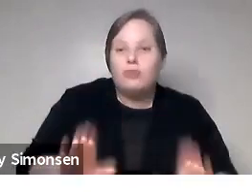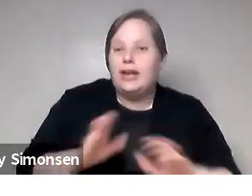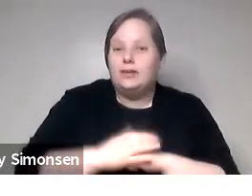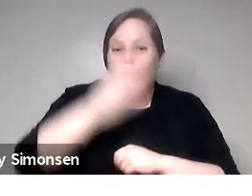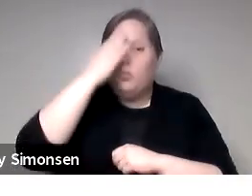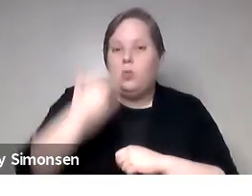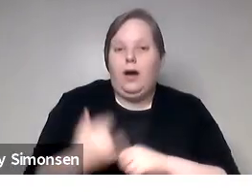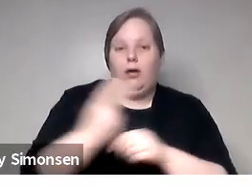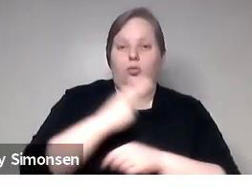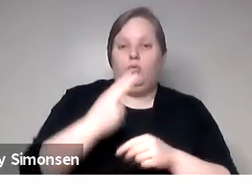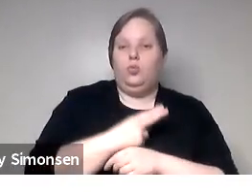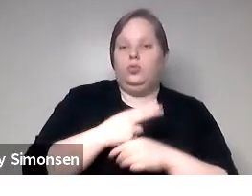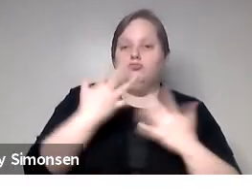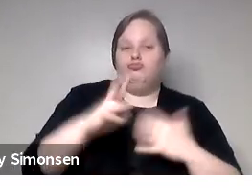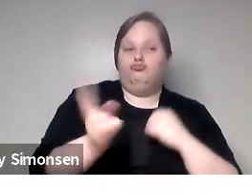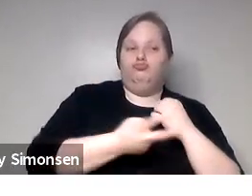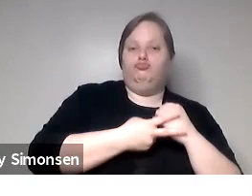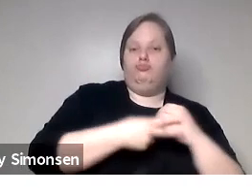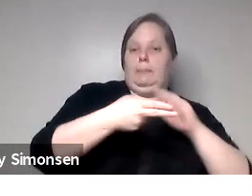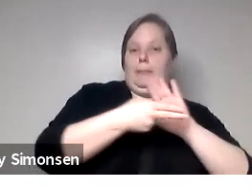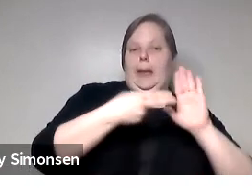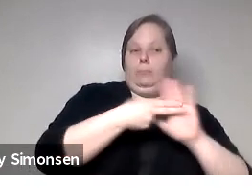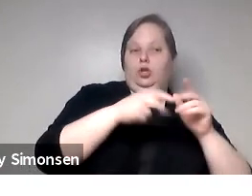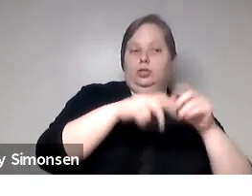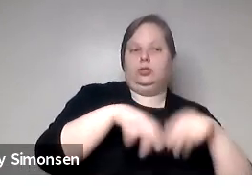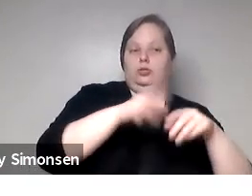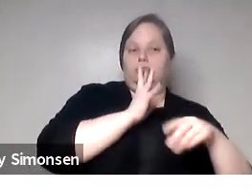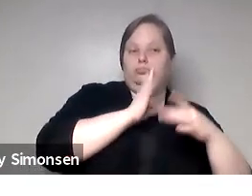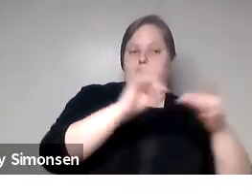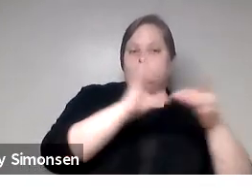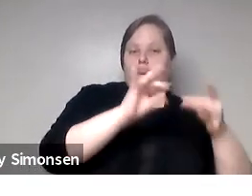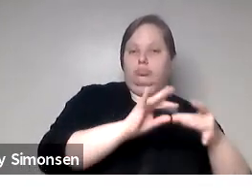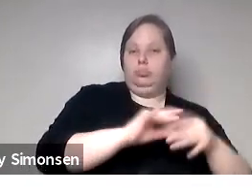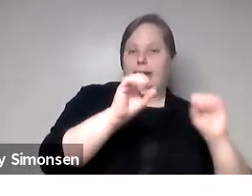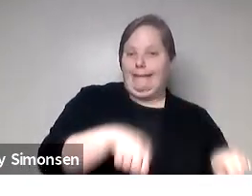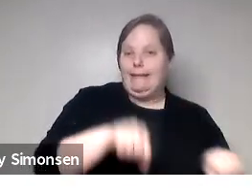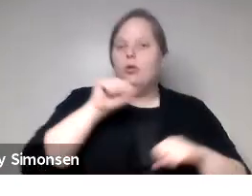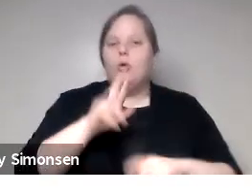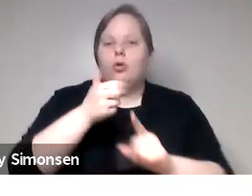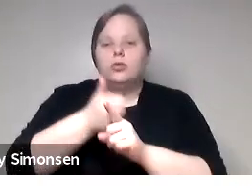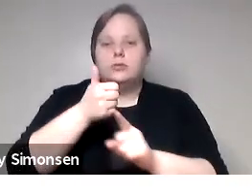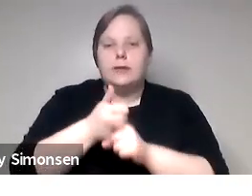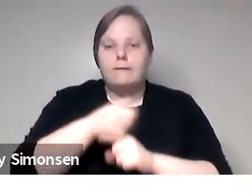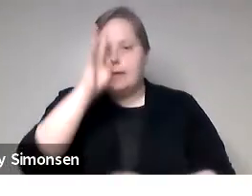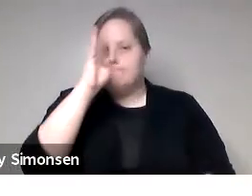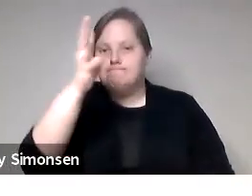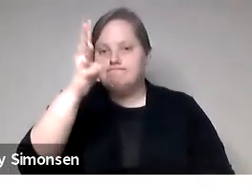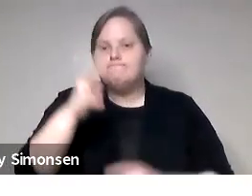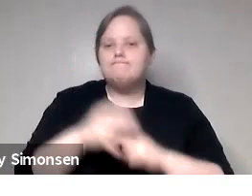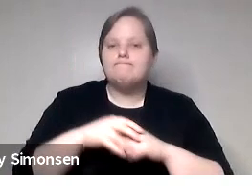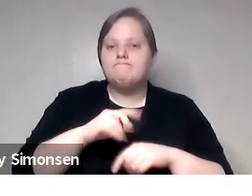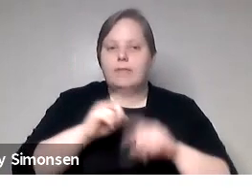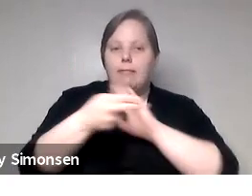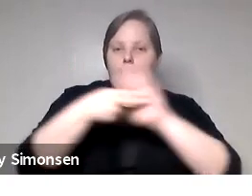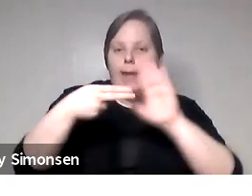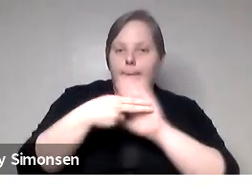use pre-recorded labels, or you can record your own labels and